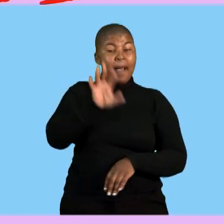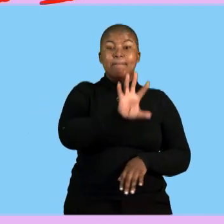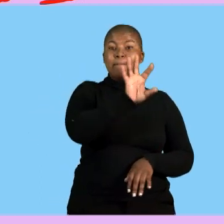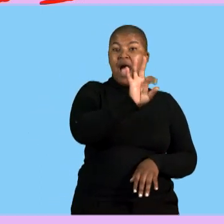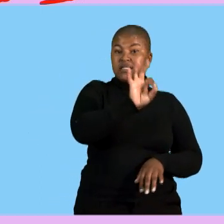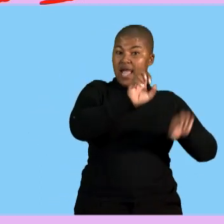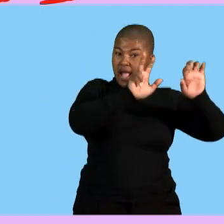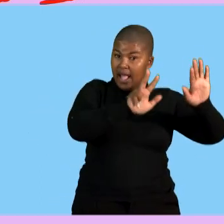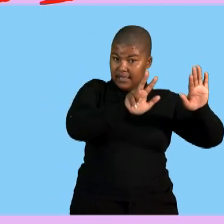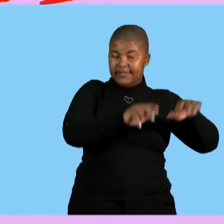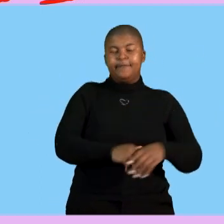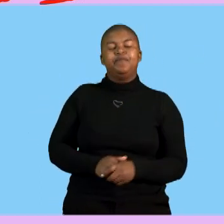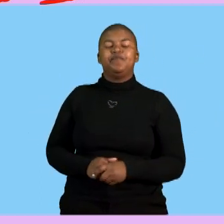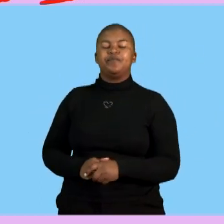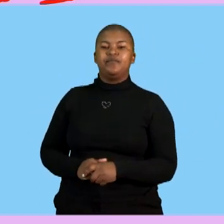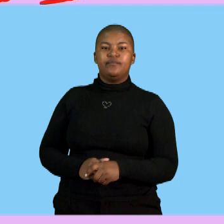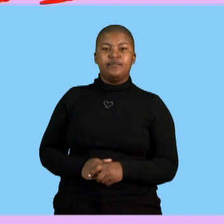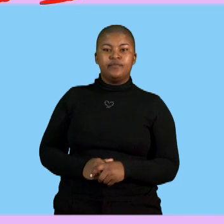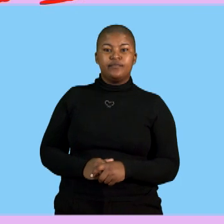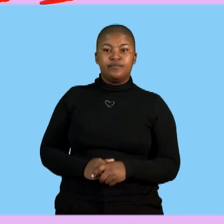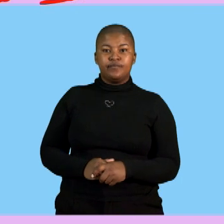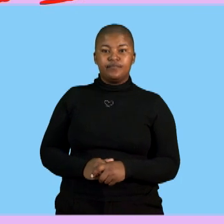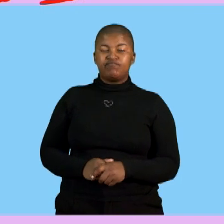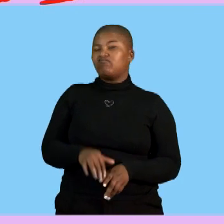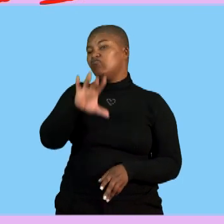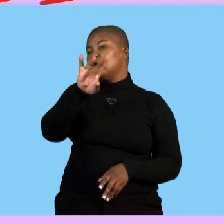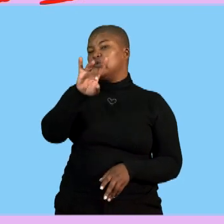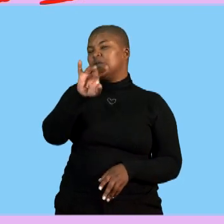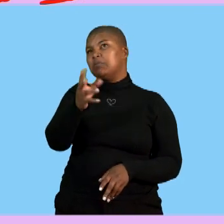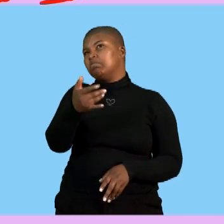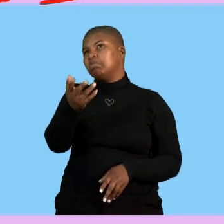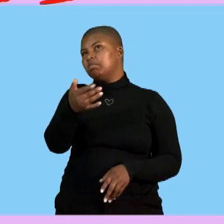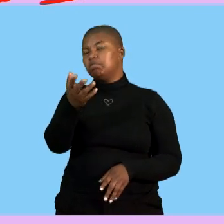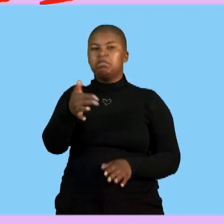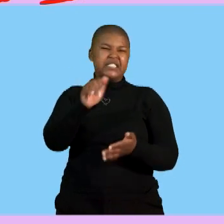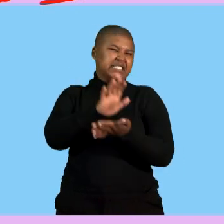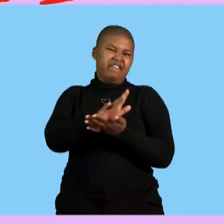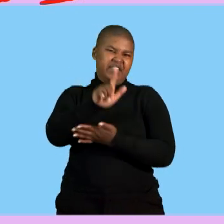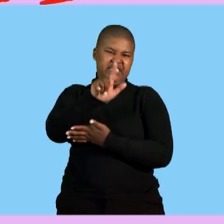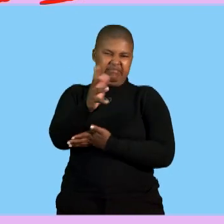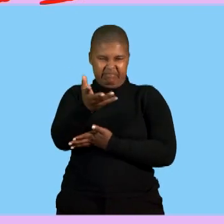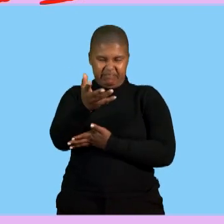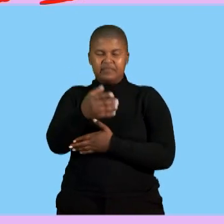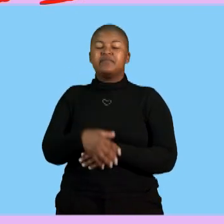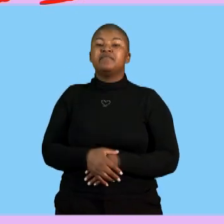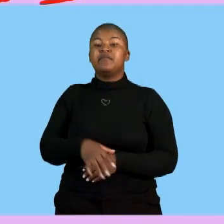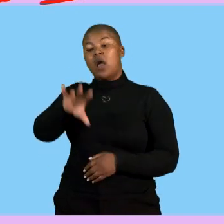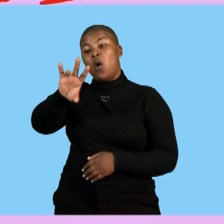was 8, Tuesday was round about